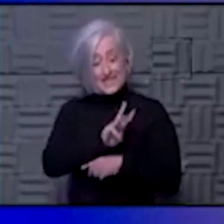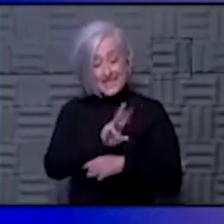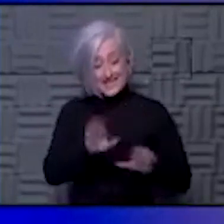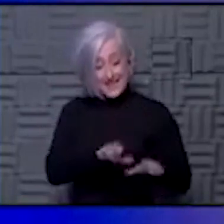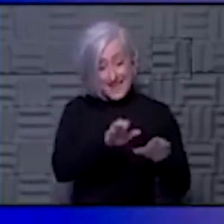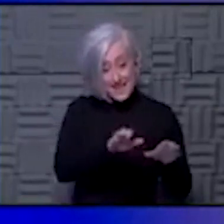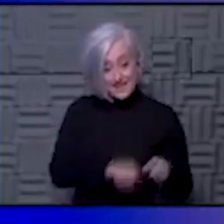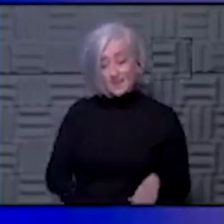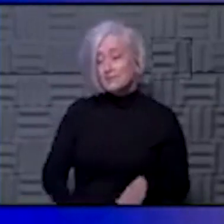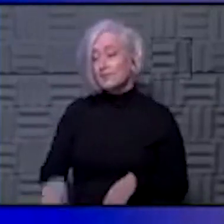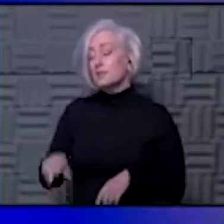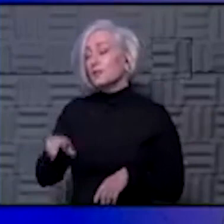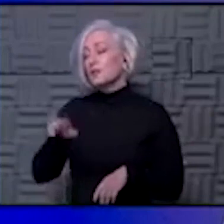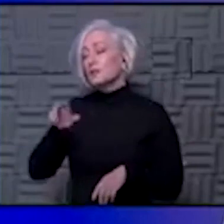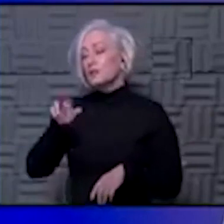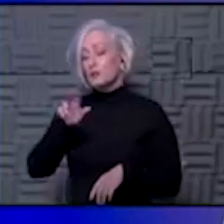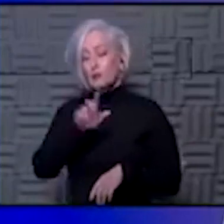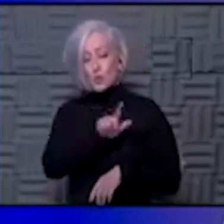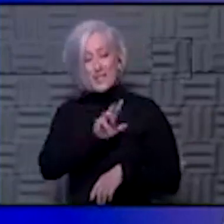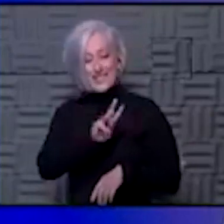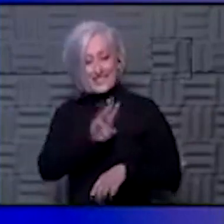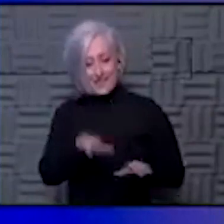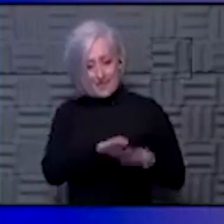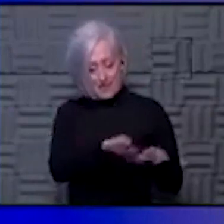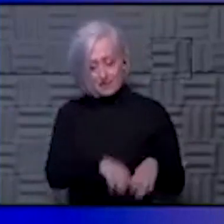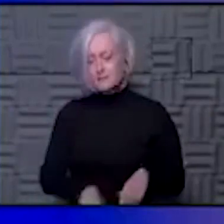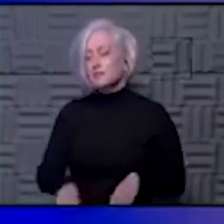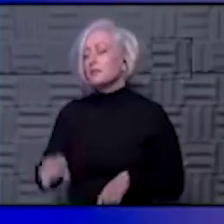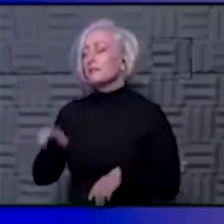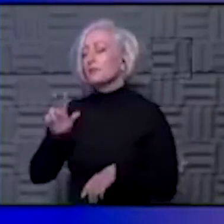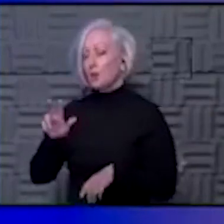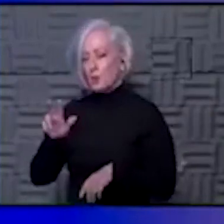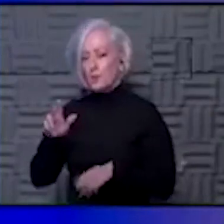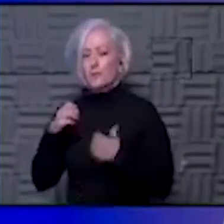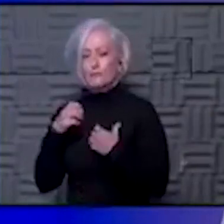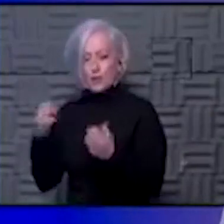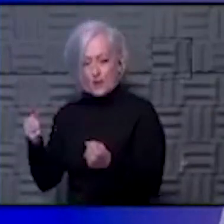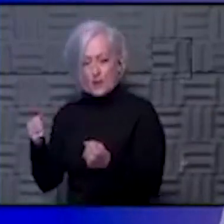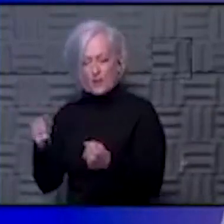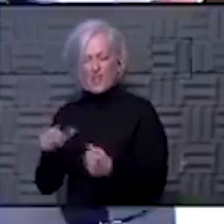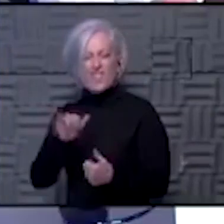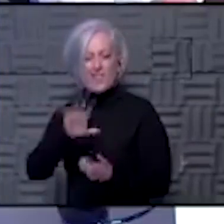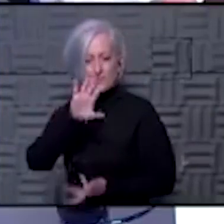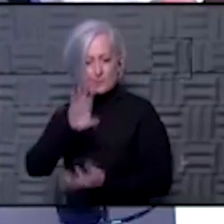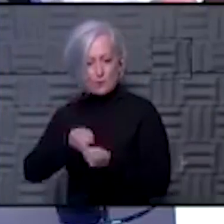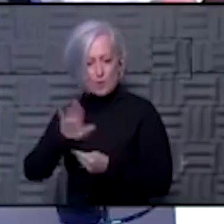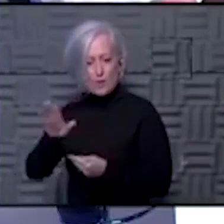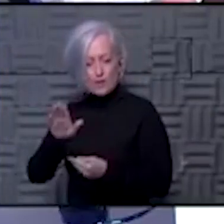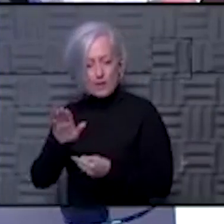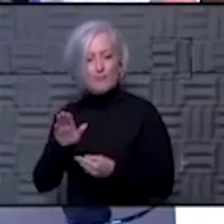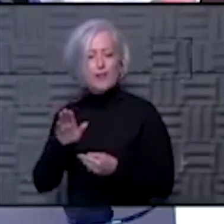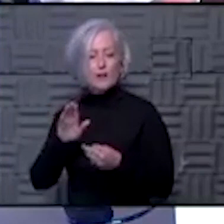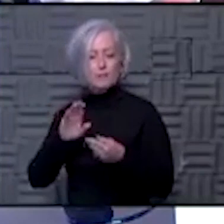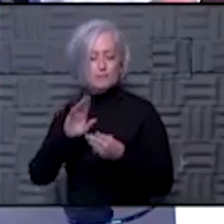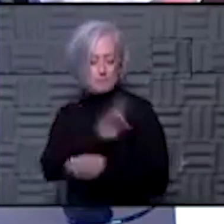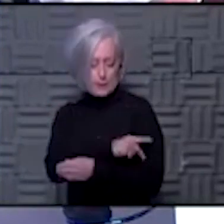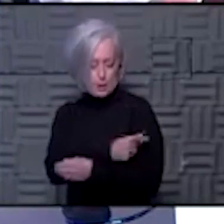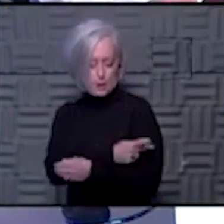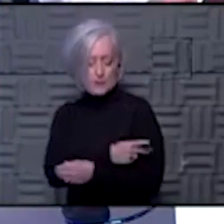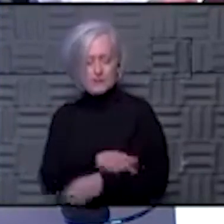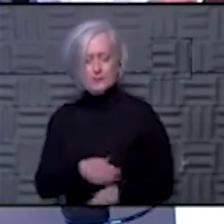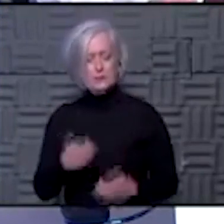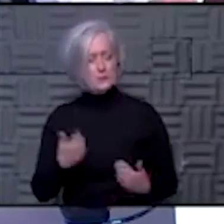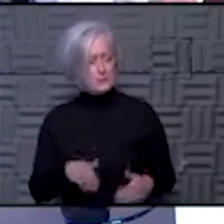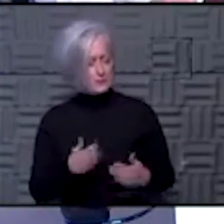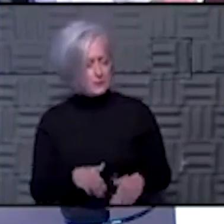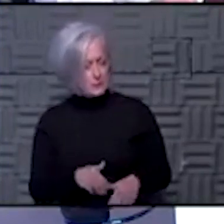recovery period. So that just continues to be a larger proportion of their total inpatient beds as well. Yeah, it's been a tough weekend. So that puts us at around